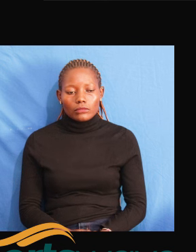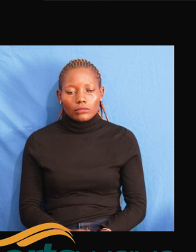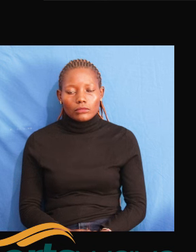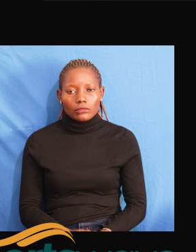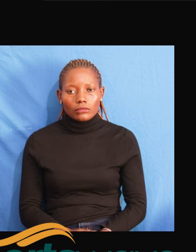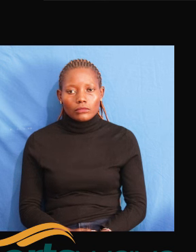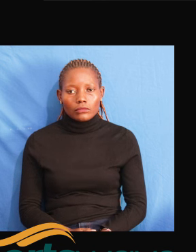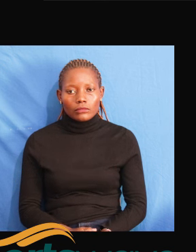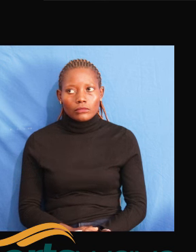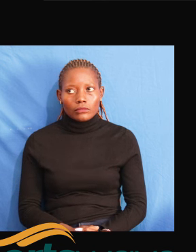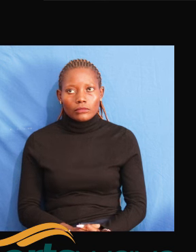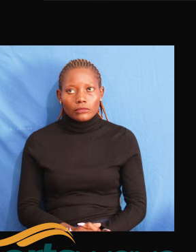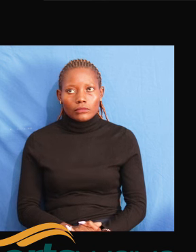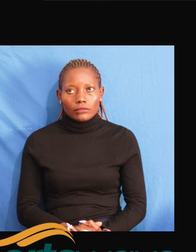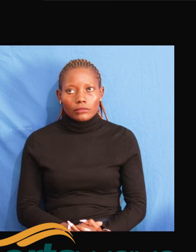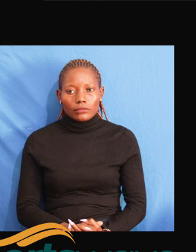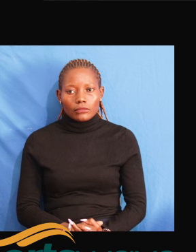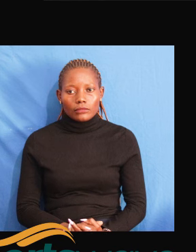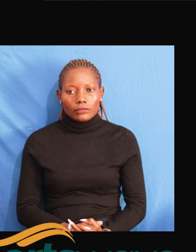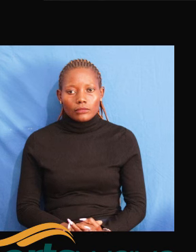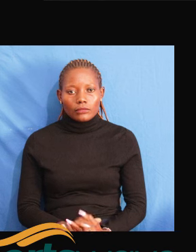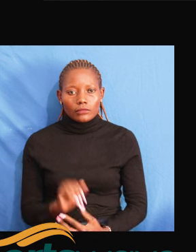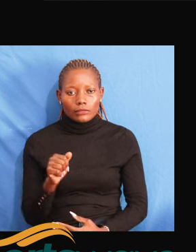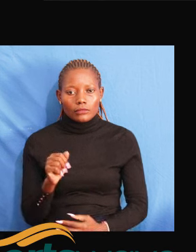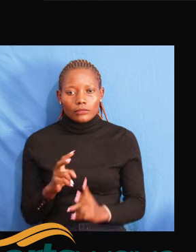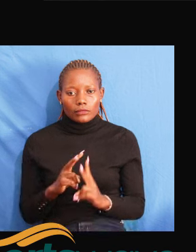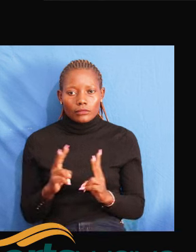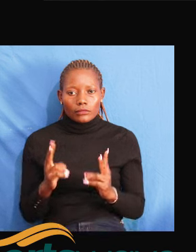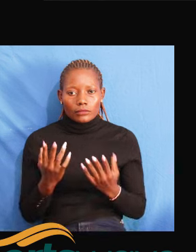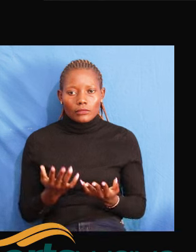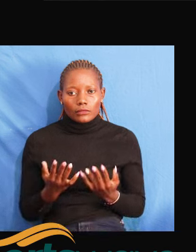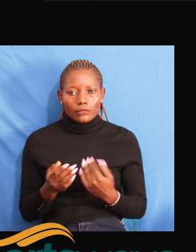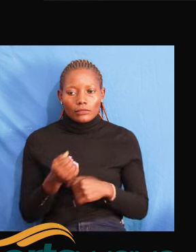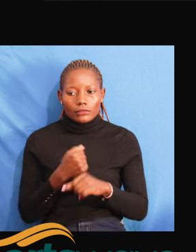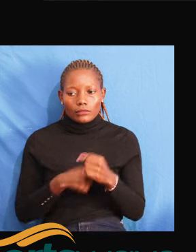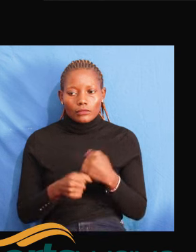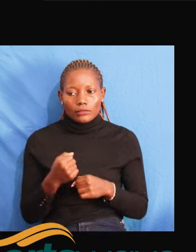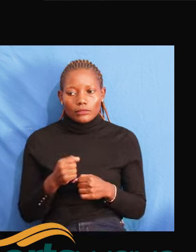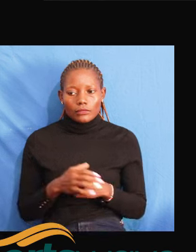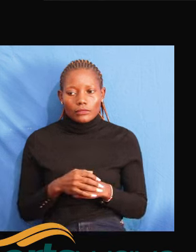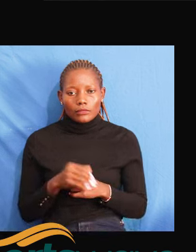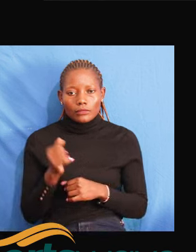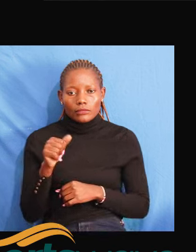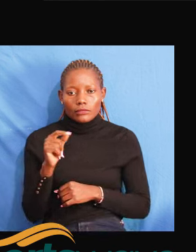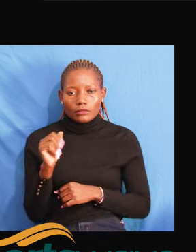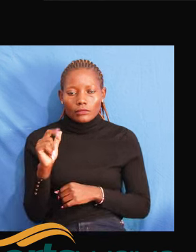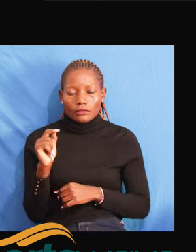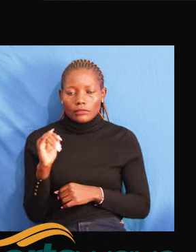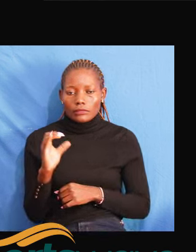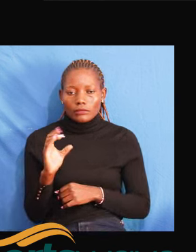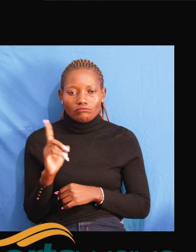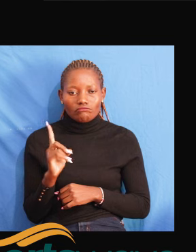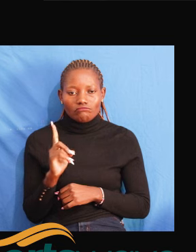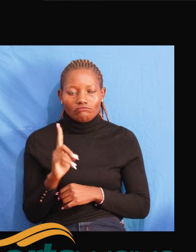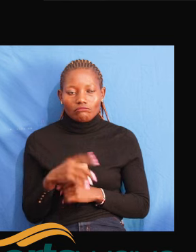Yeah, so right after that very intense exercises, I don't recommend using the static stretching because